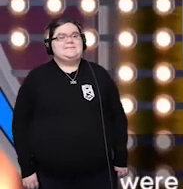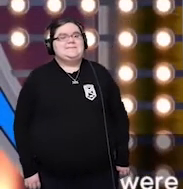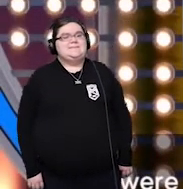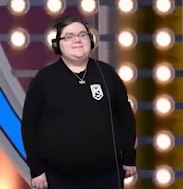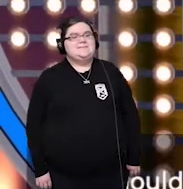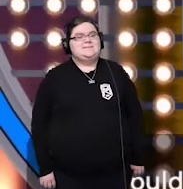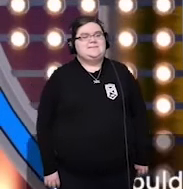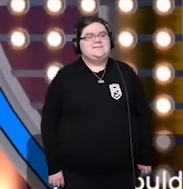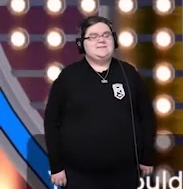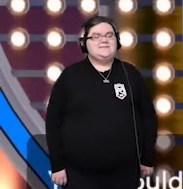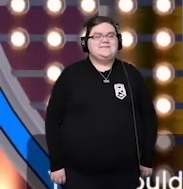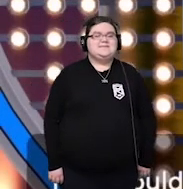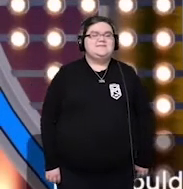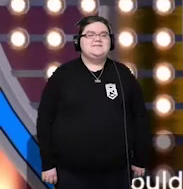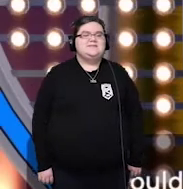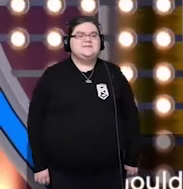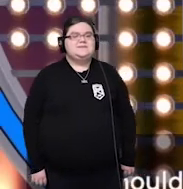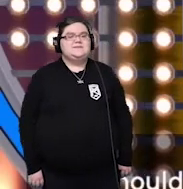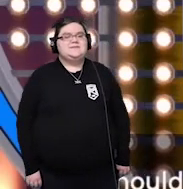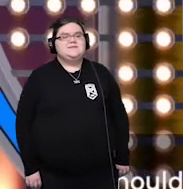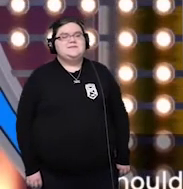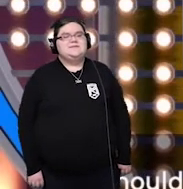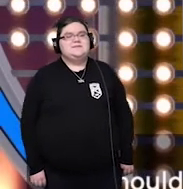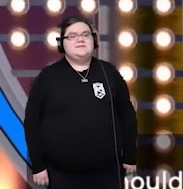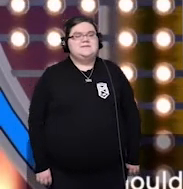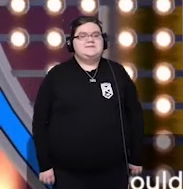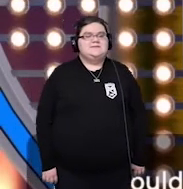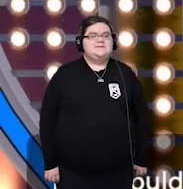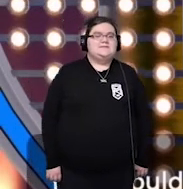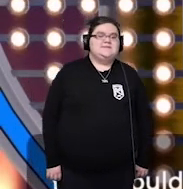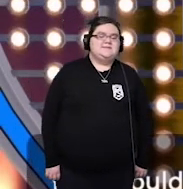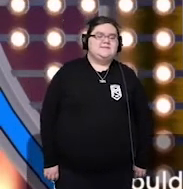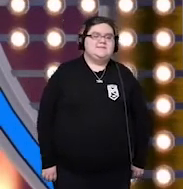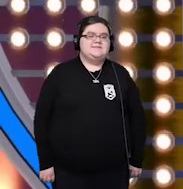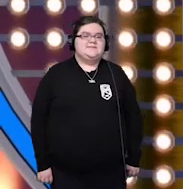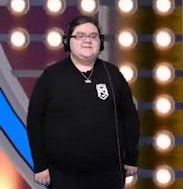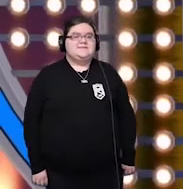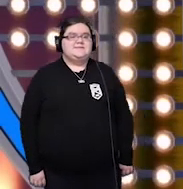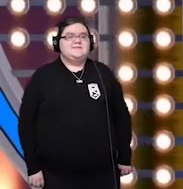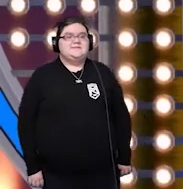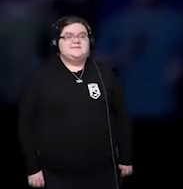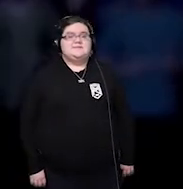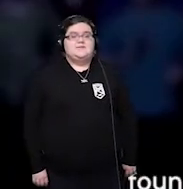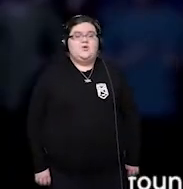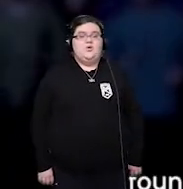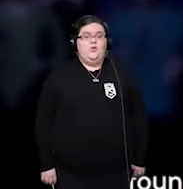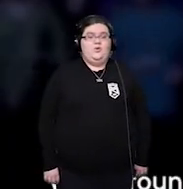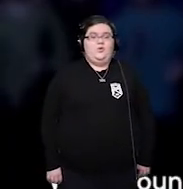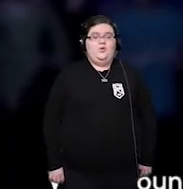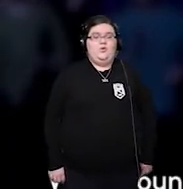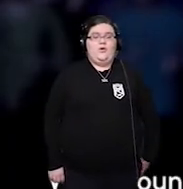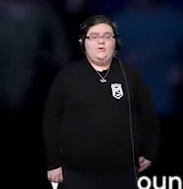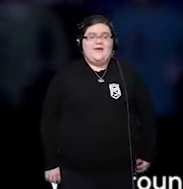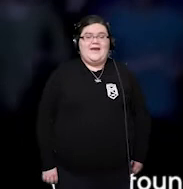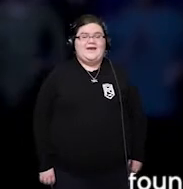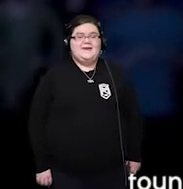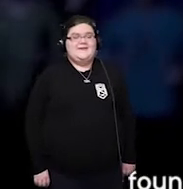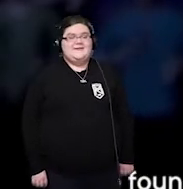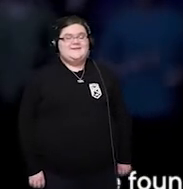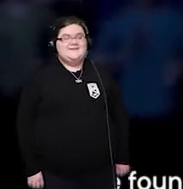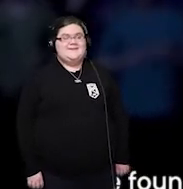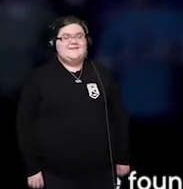reckon cat's higher. You should feel. I don't know. Yeah, they're good answers. Yeah. Yes. Oh,